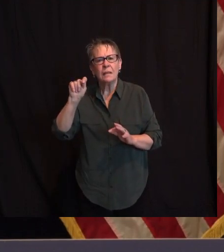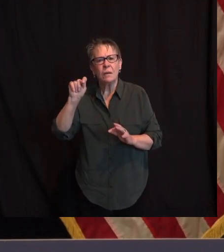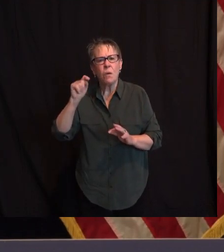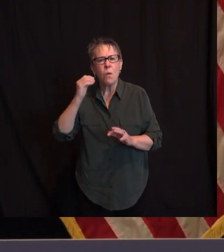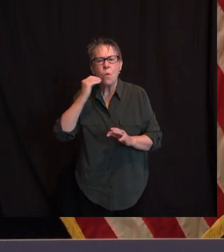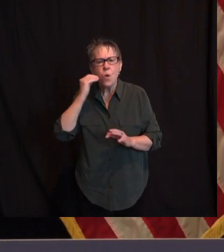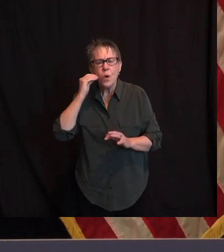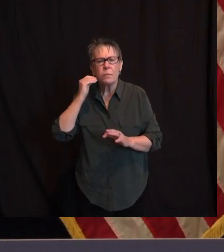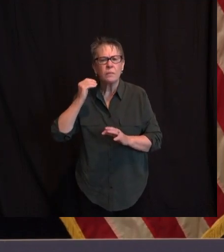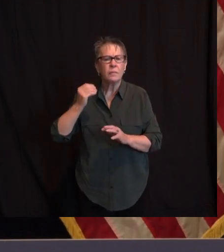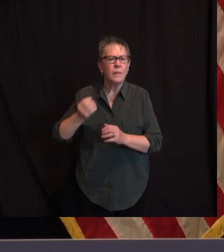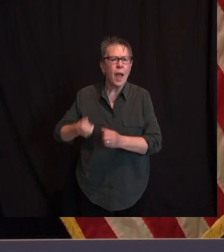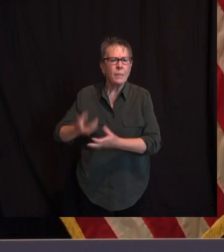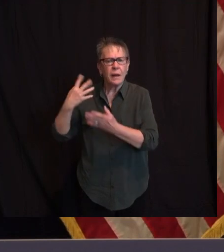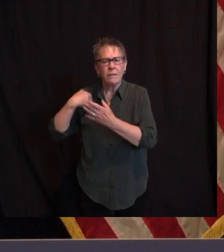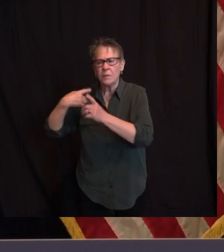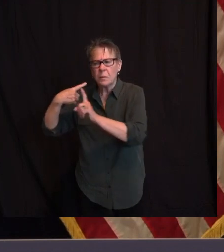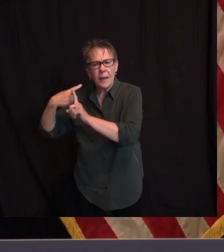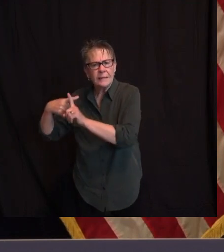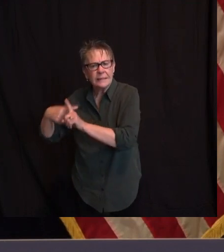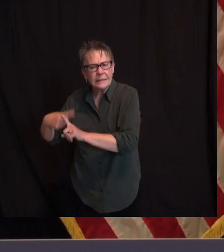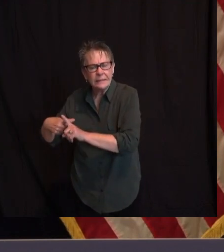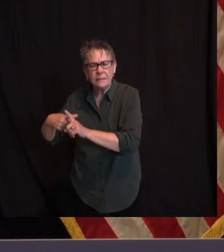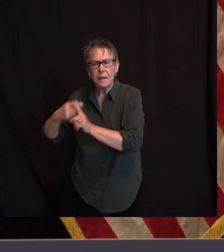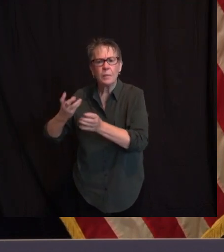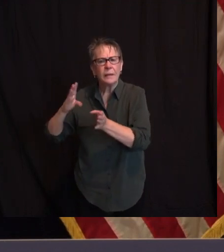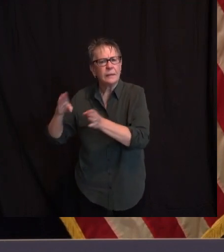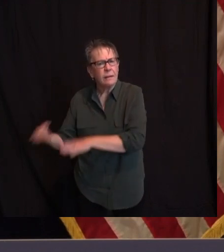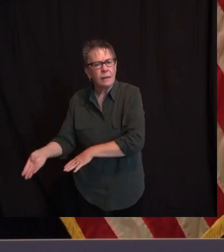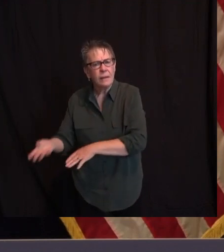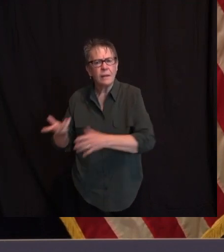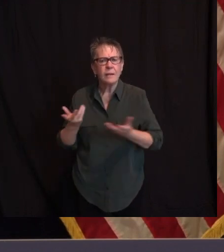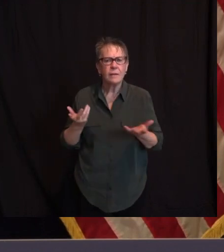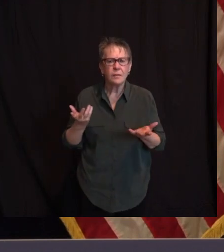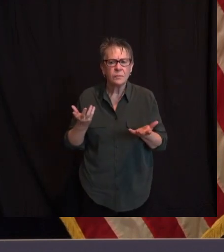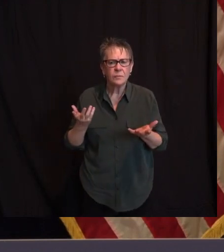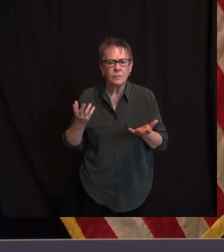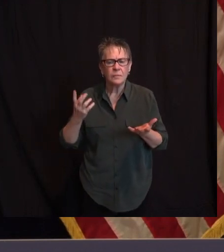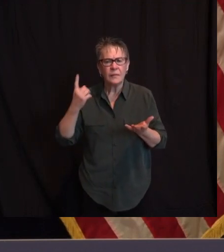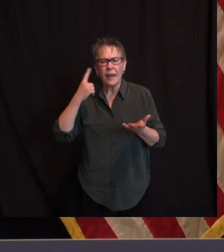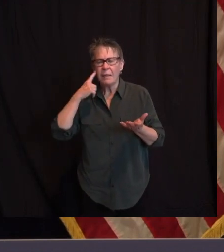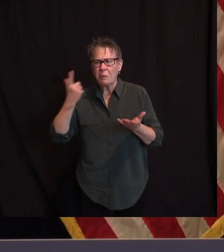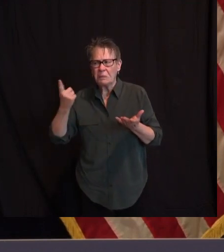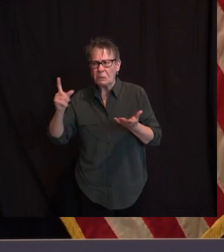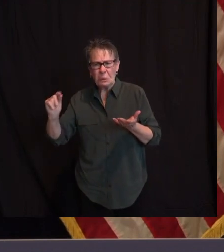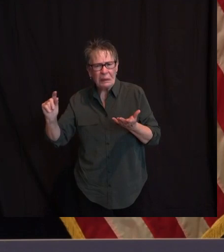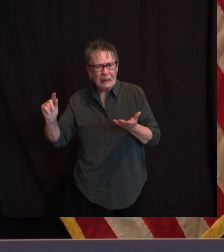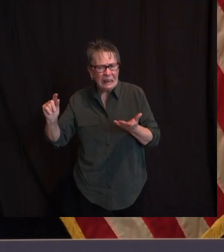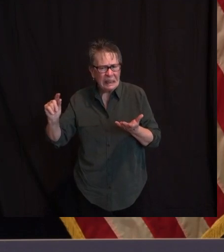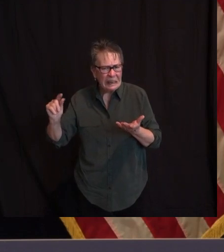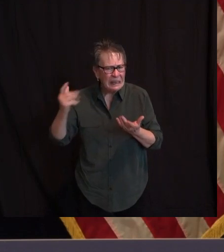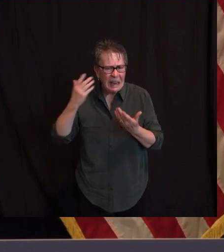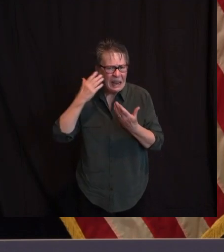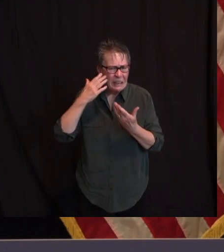them where we're told there are about 20 fatalities, but we can't get clear details on that because we're told it's state-run, it's not a local